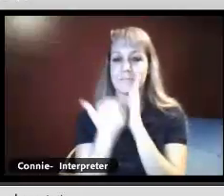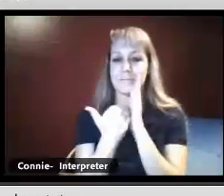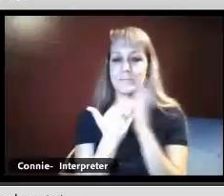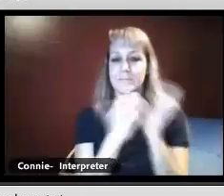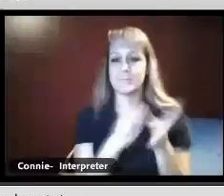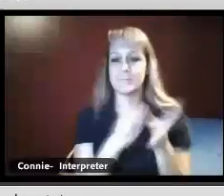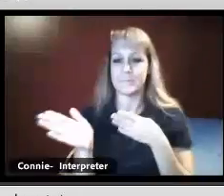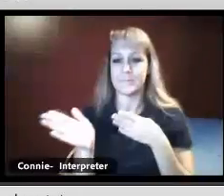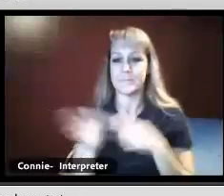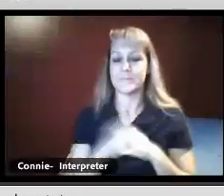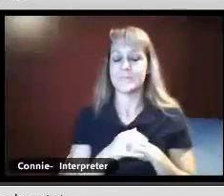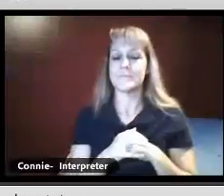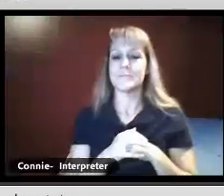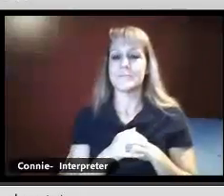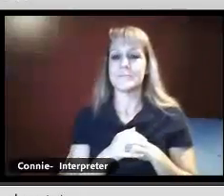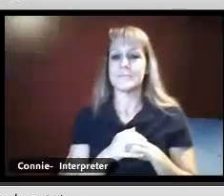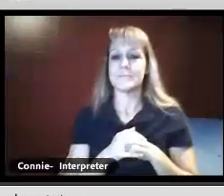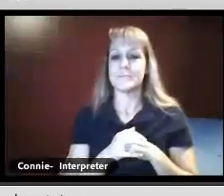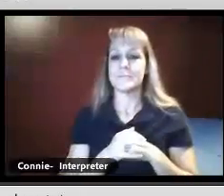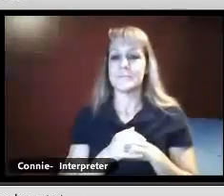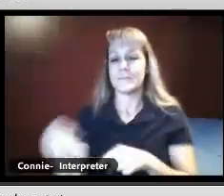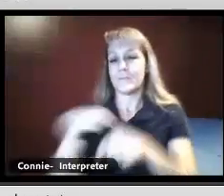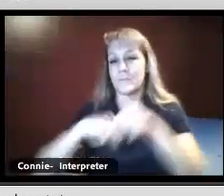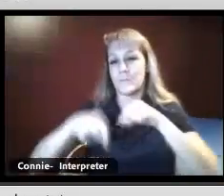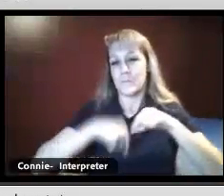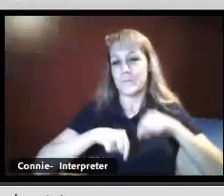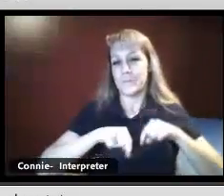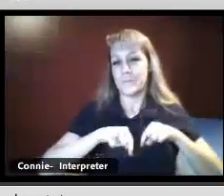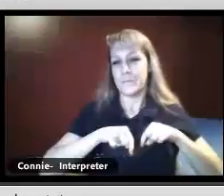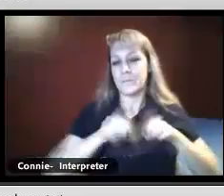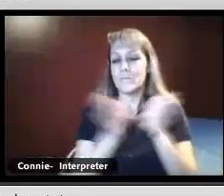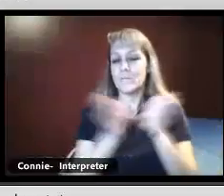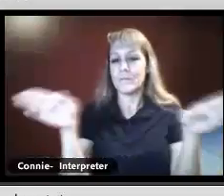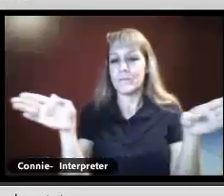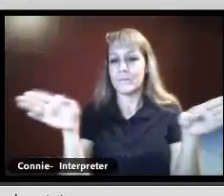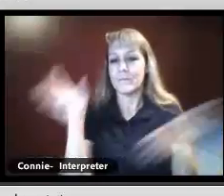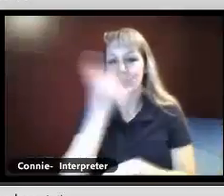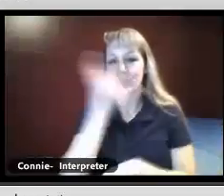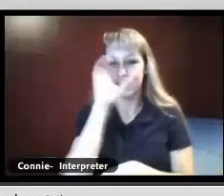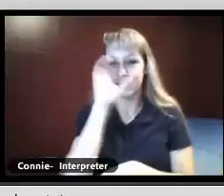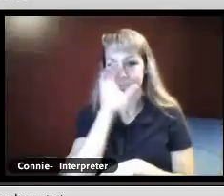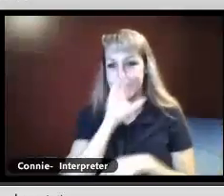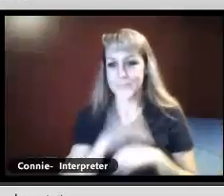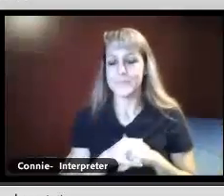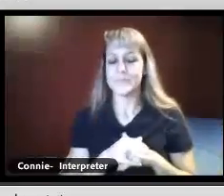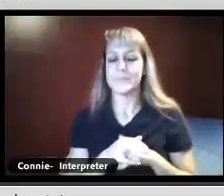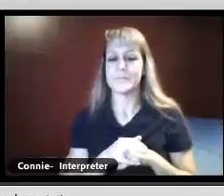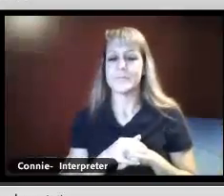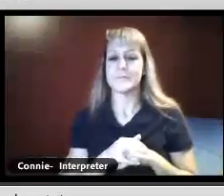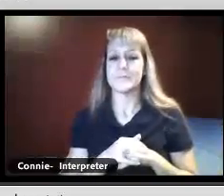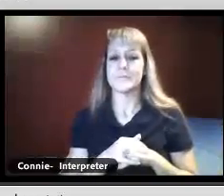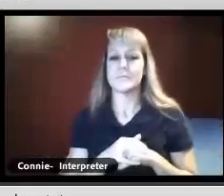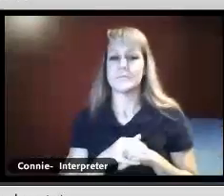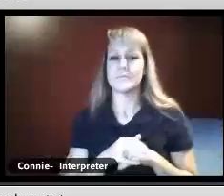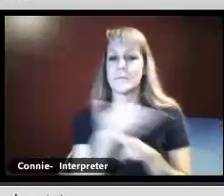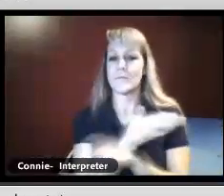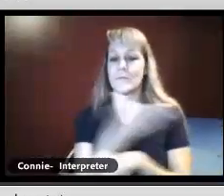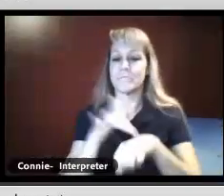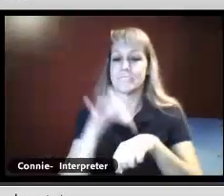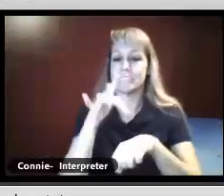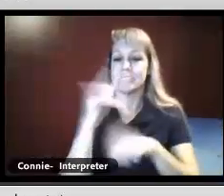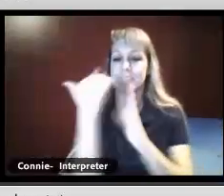But going back to this general search that we've done, before we clicked on lesson